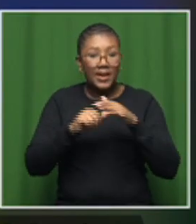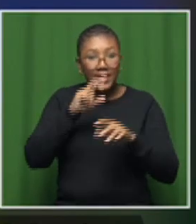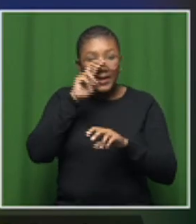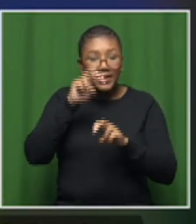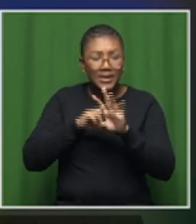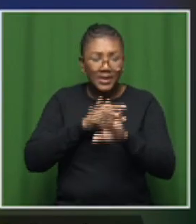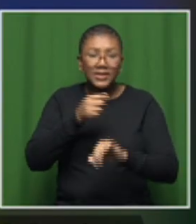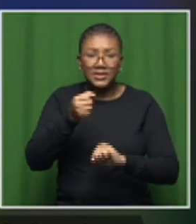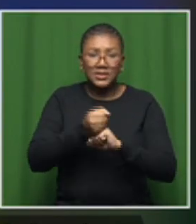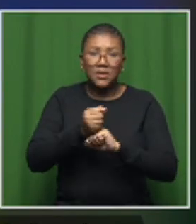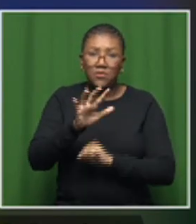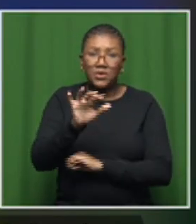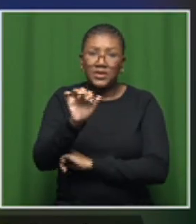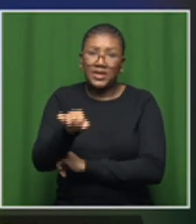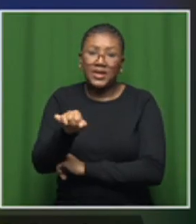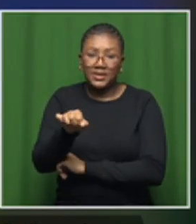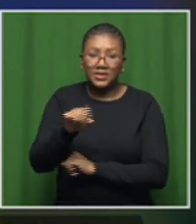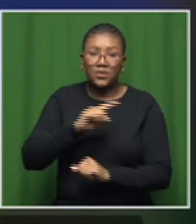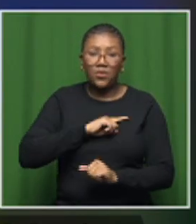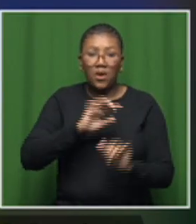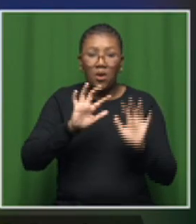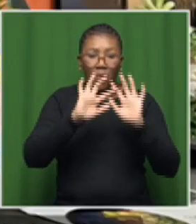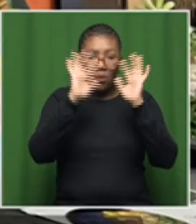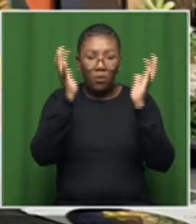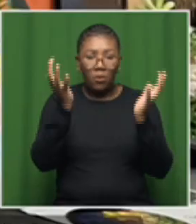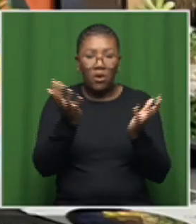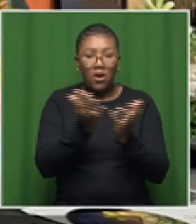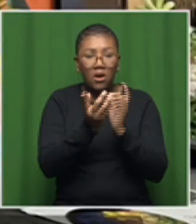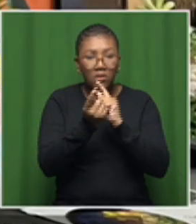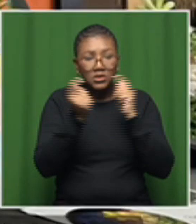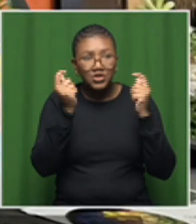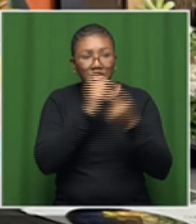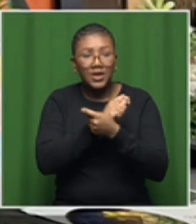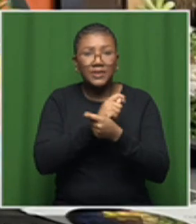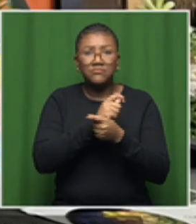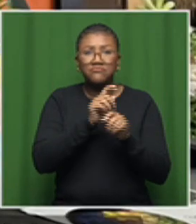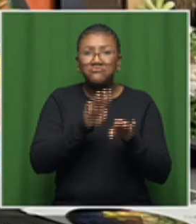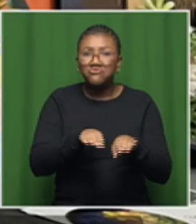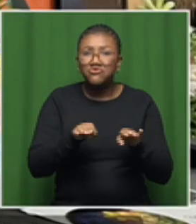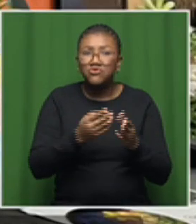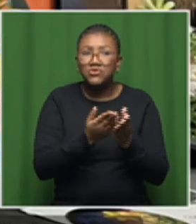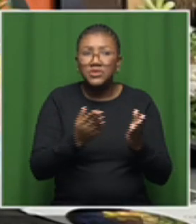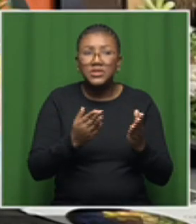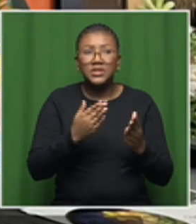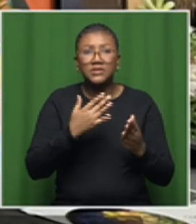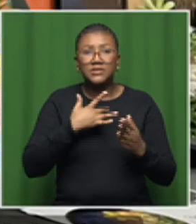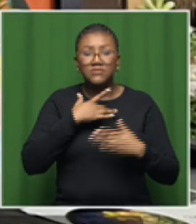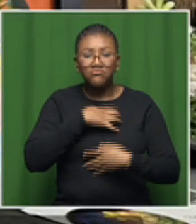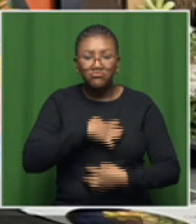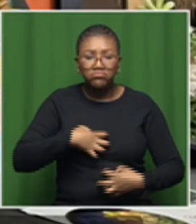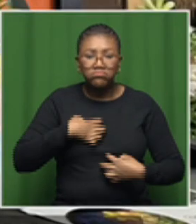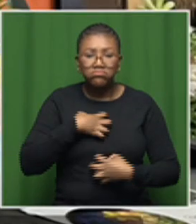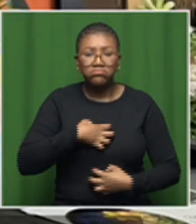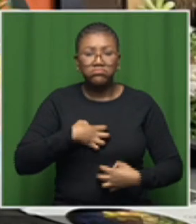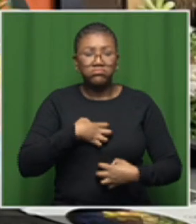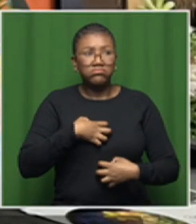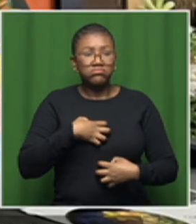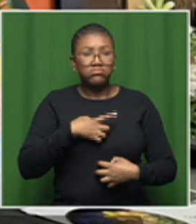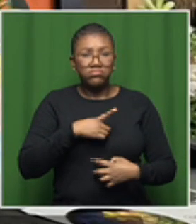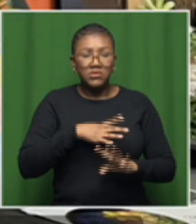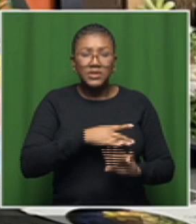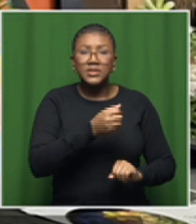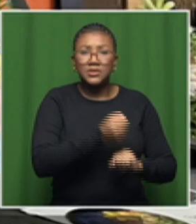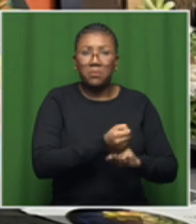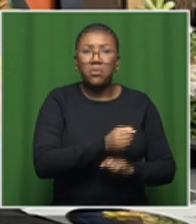because our world has changed. Children are far more anxious, they're far more stressed, they need an enormous amount of support. But we also need to be having